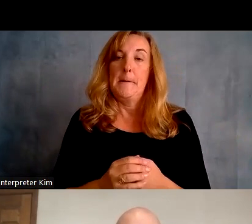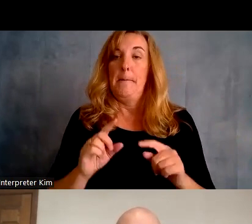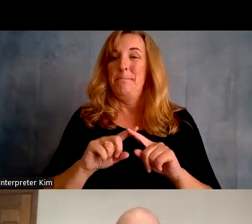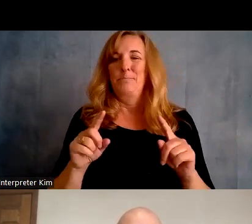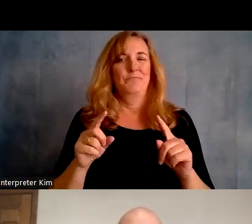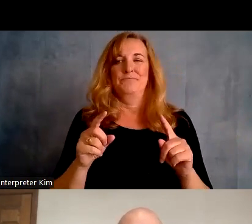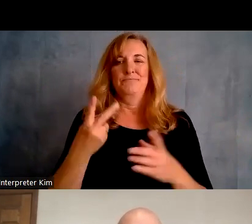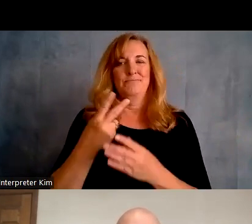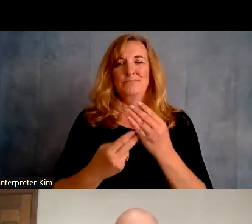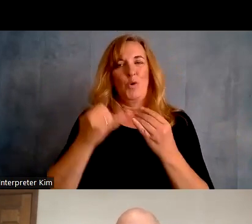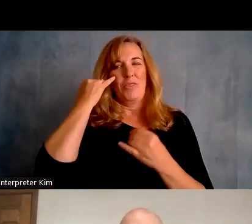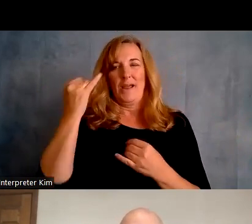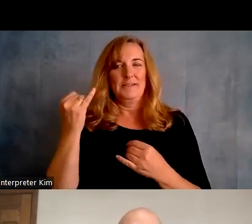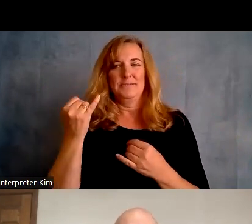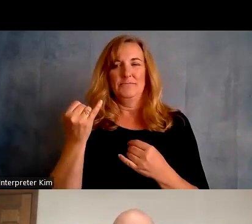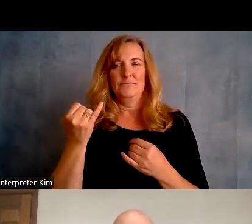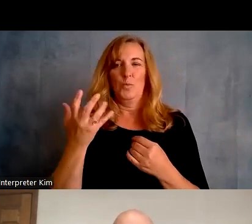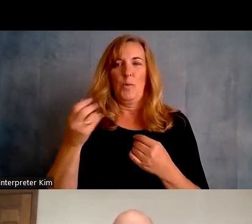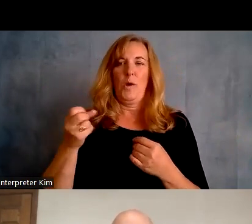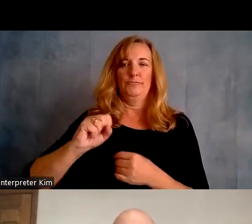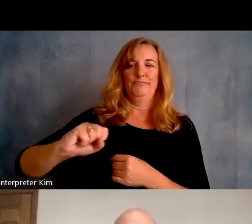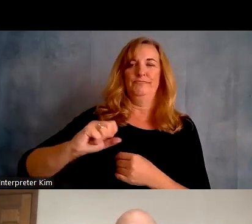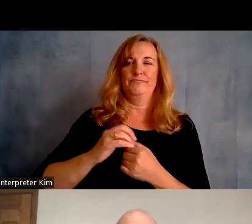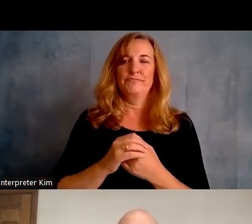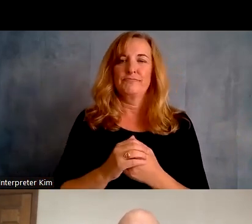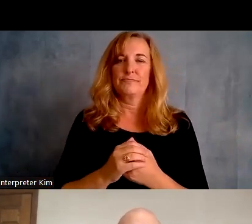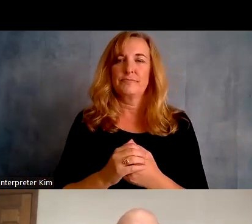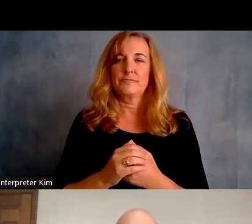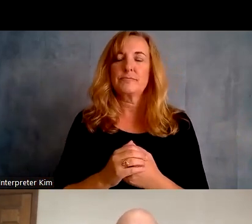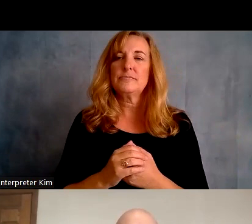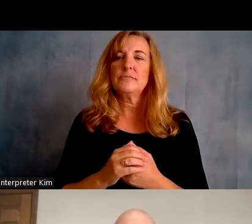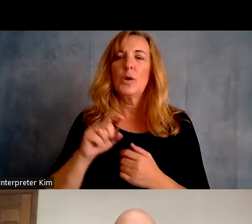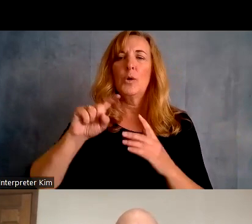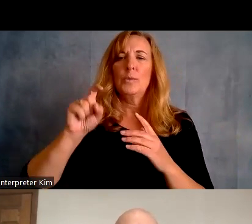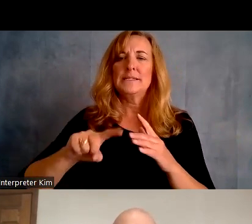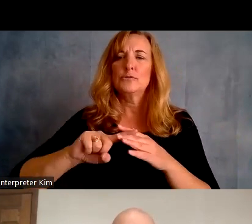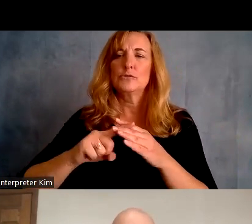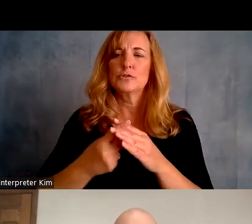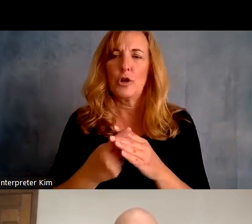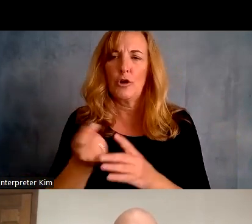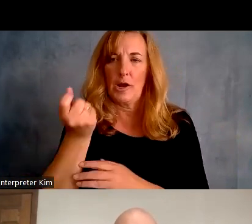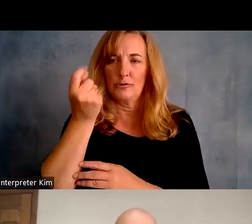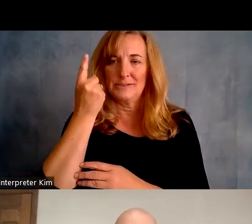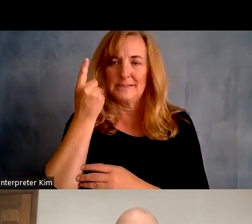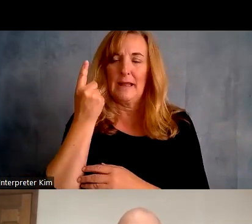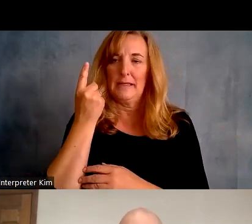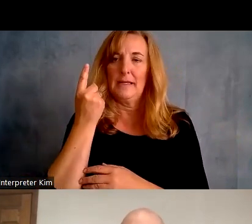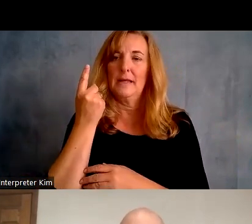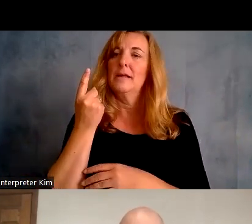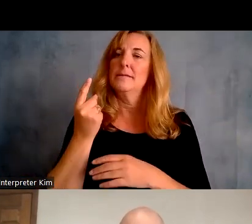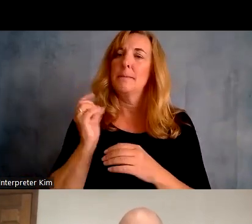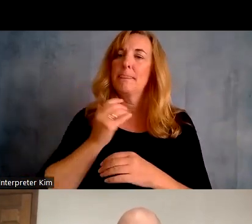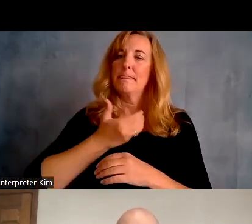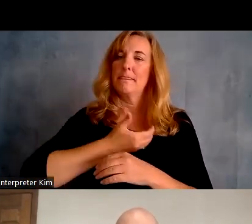ideas. And we're going to start with understanding what in the world the practice of